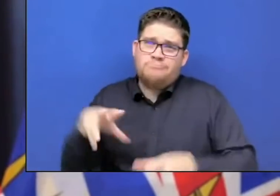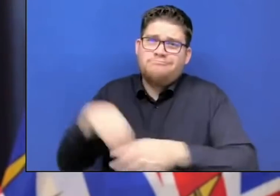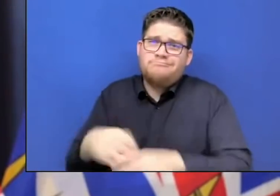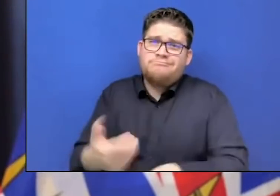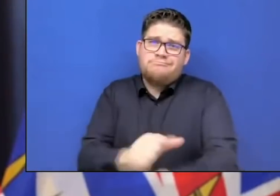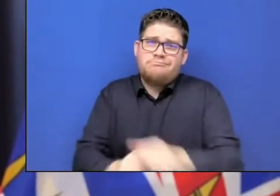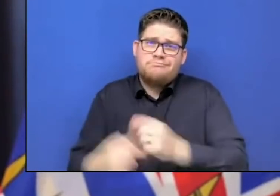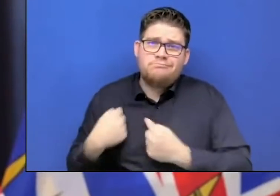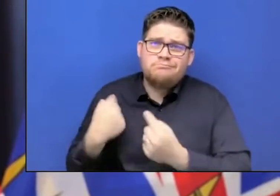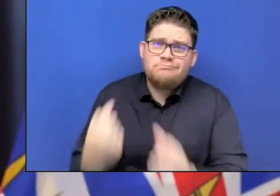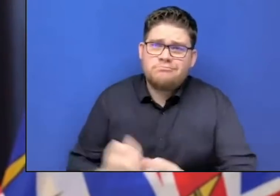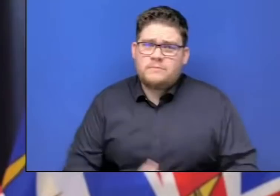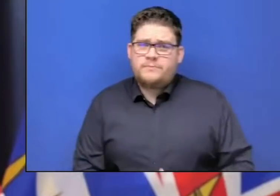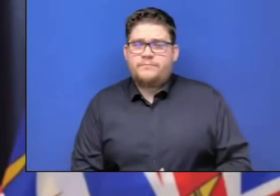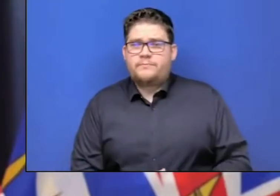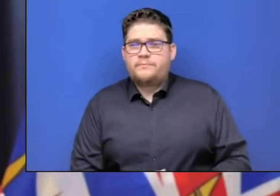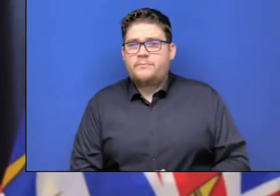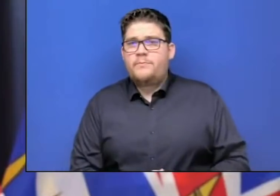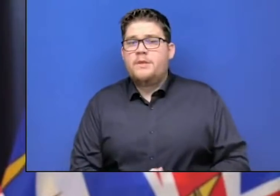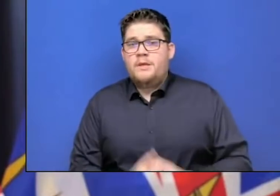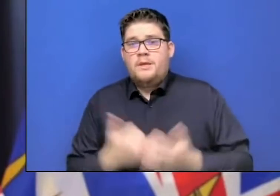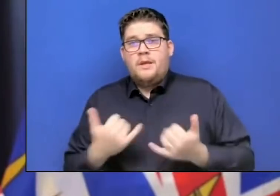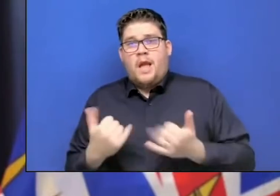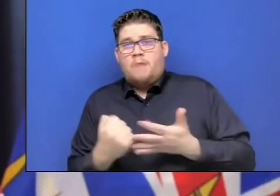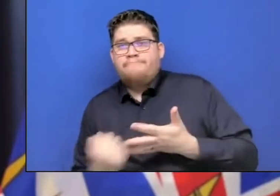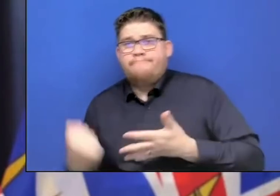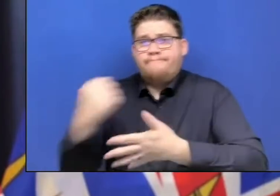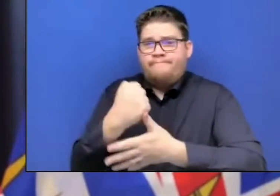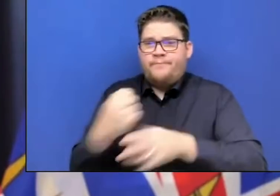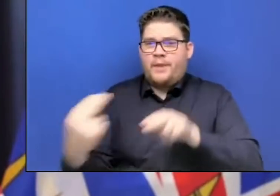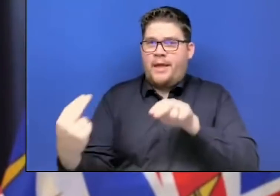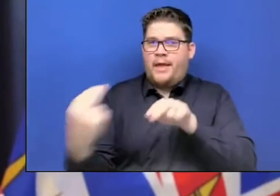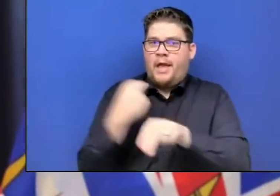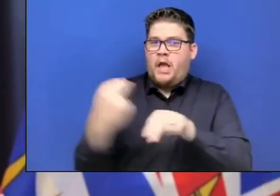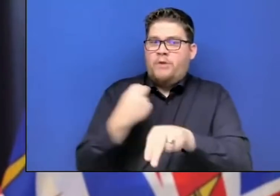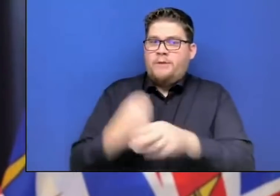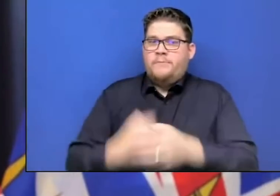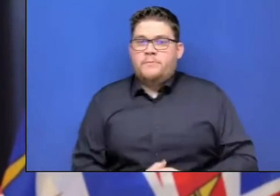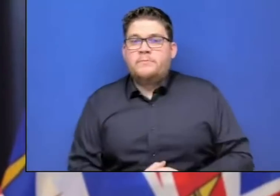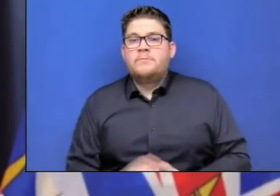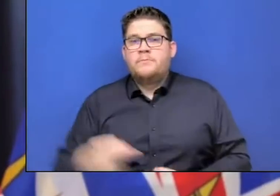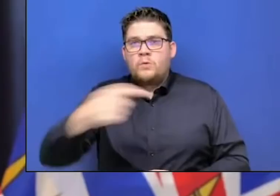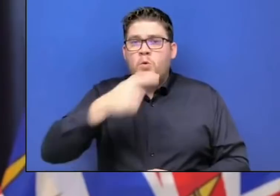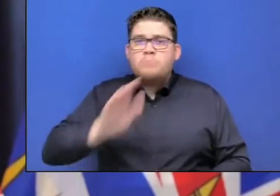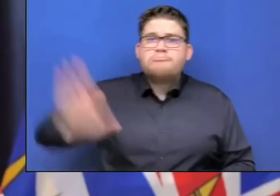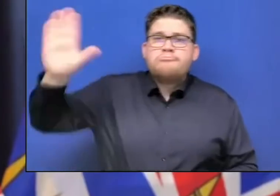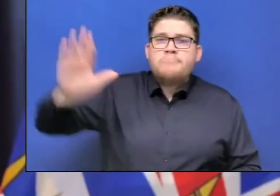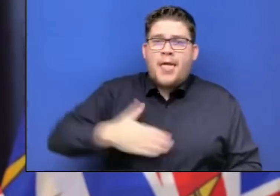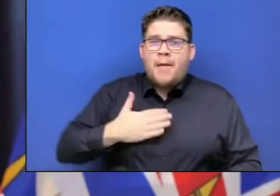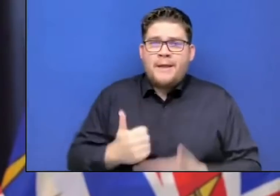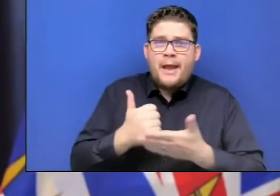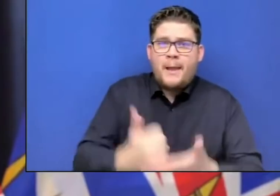transportation corridors, the outpouring of help and support has been nothing short of inspirational. Our ministry yesterday was able to